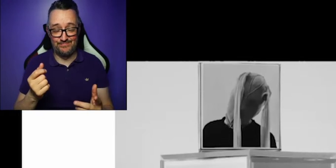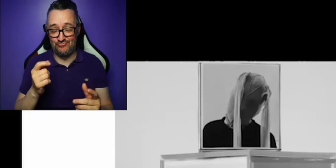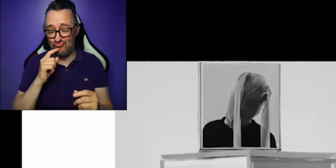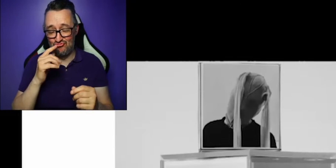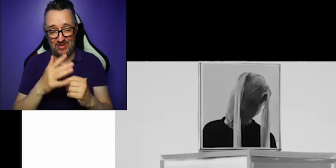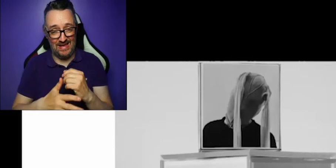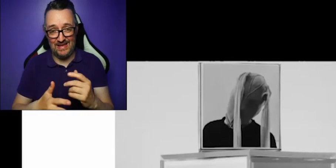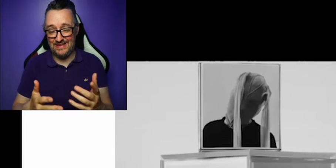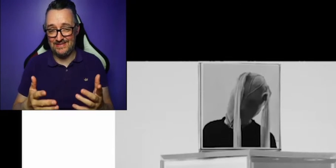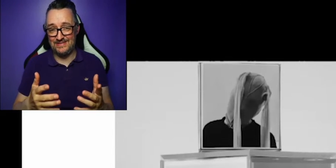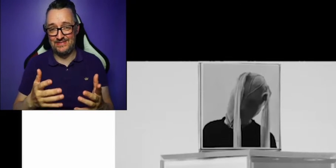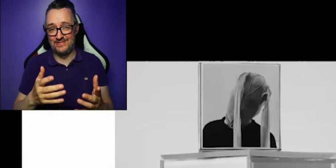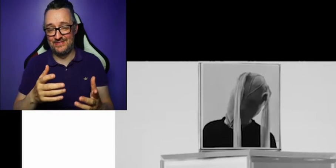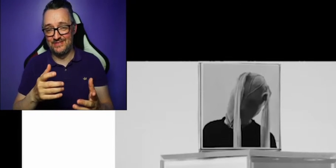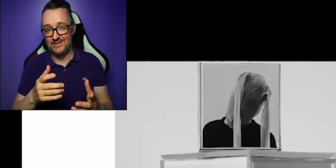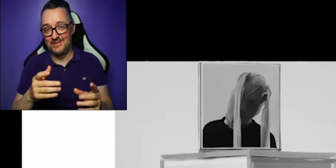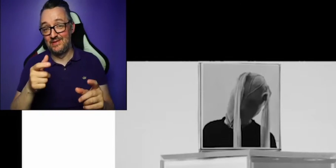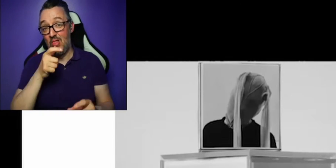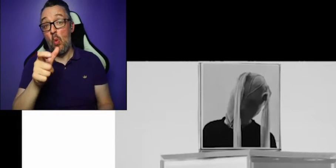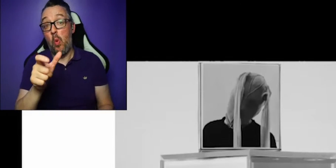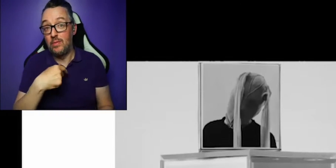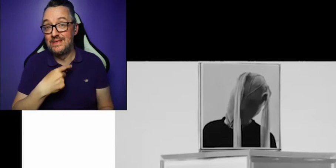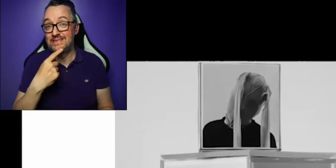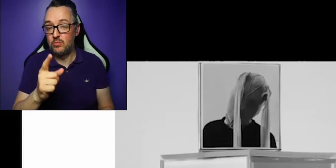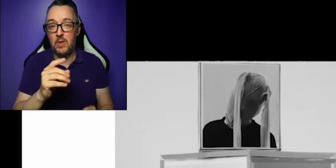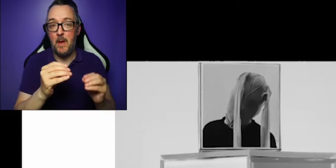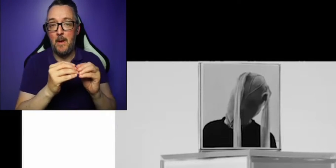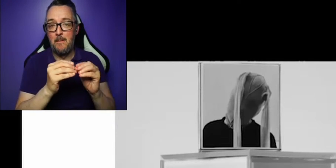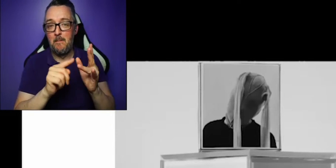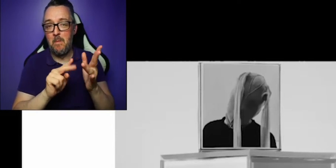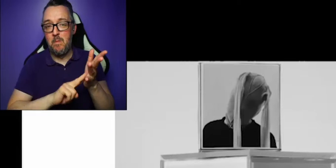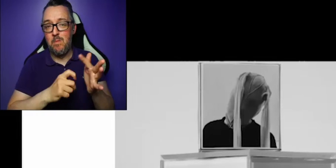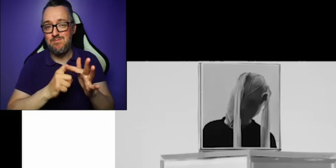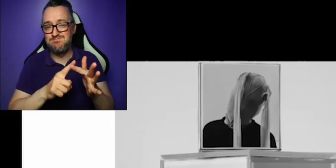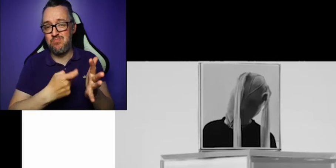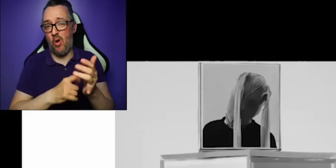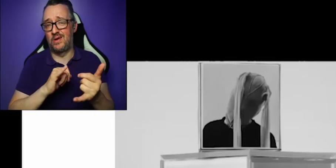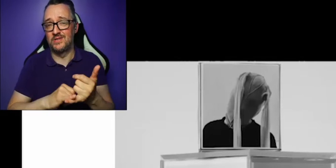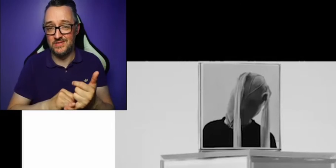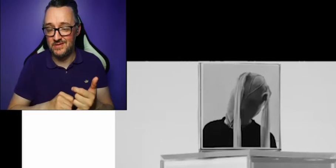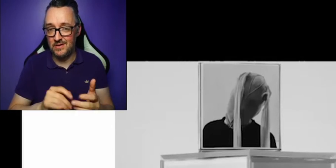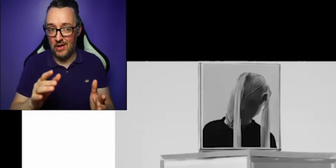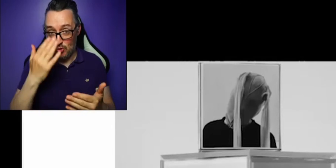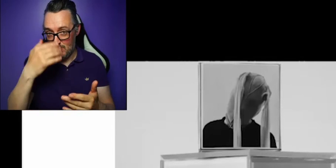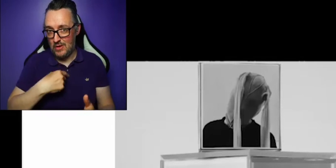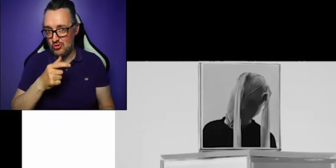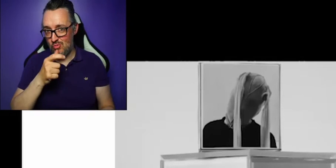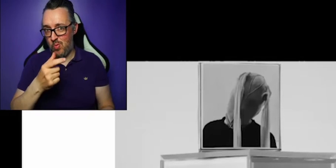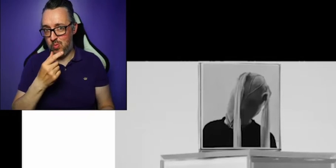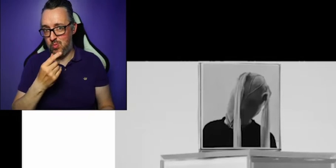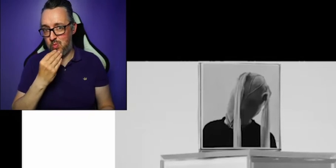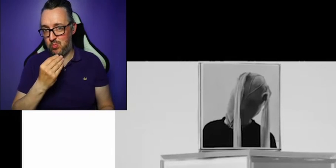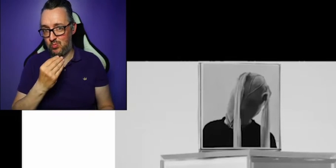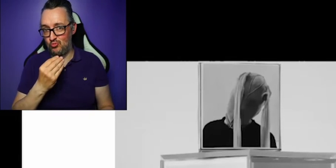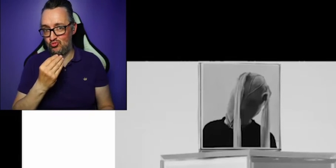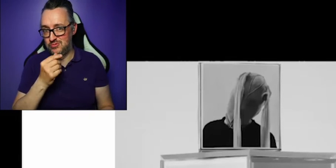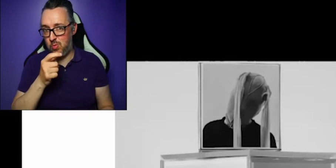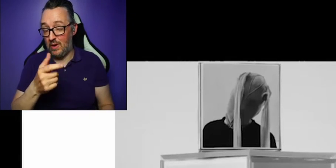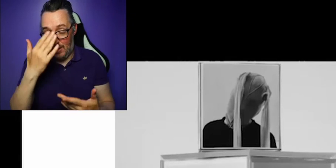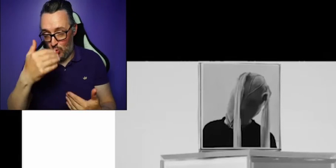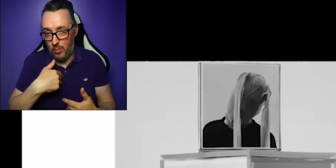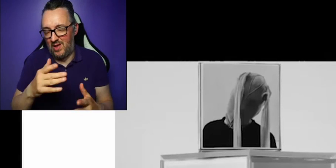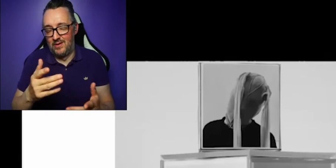not an offensive word for anybody. What I mean is it makes no sense to me. So I would like to